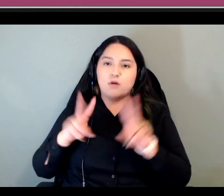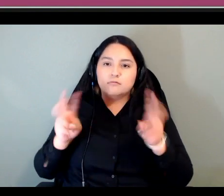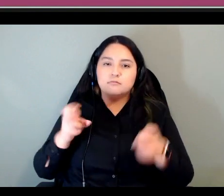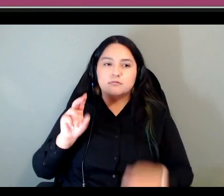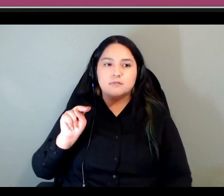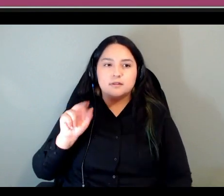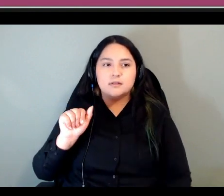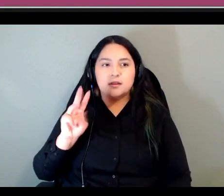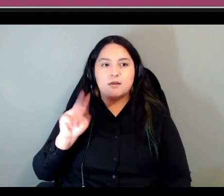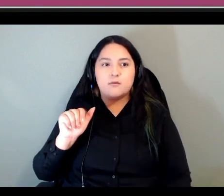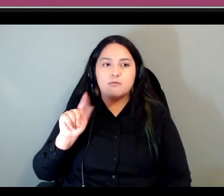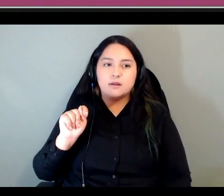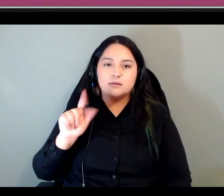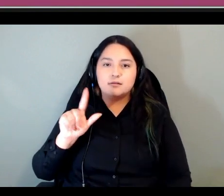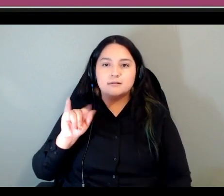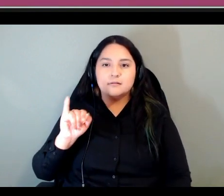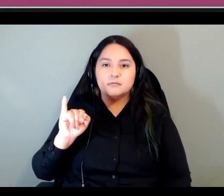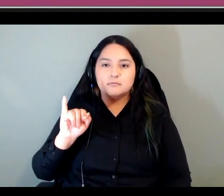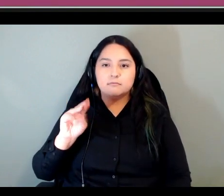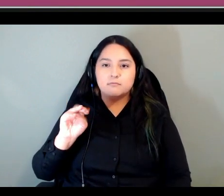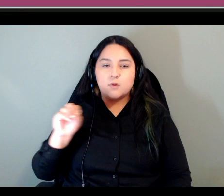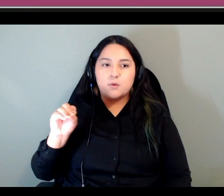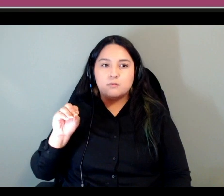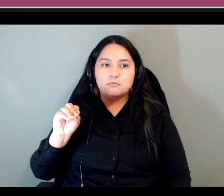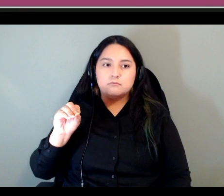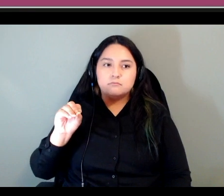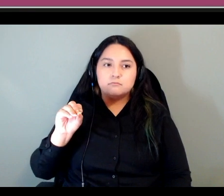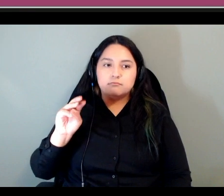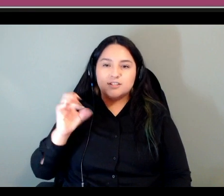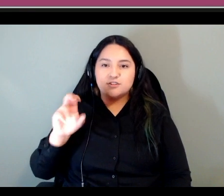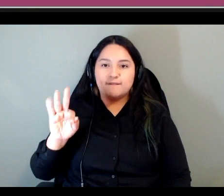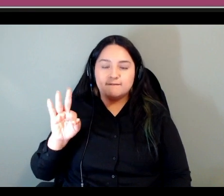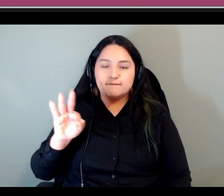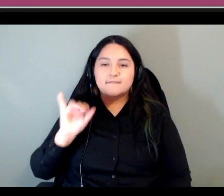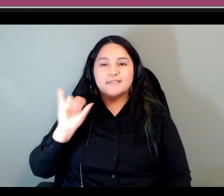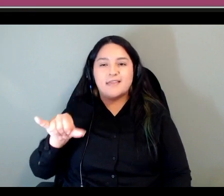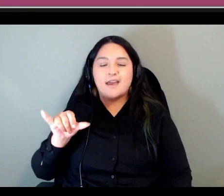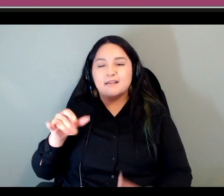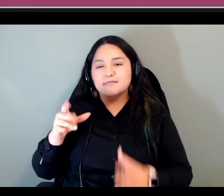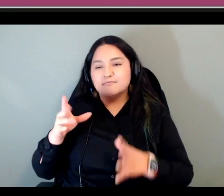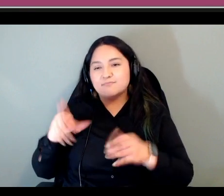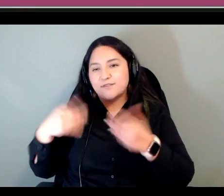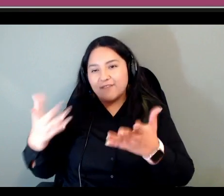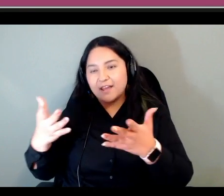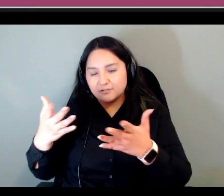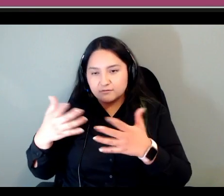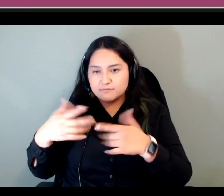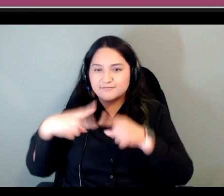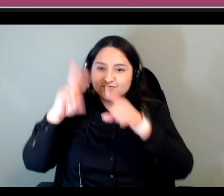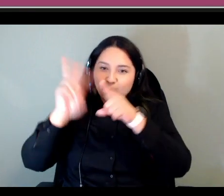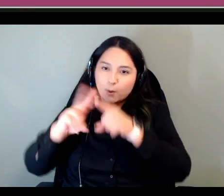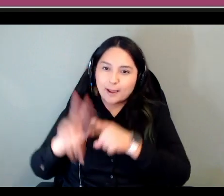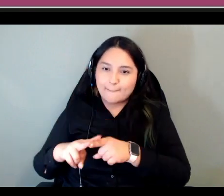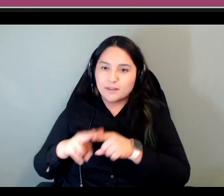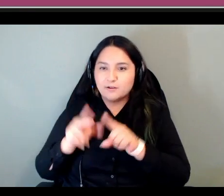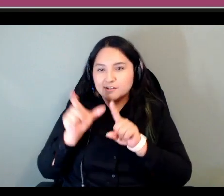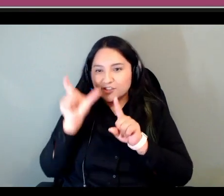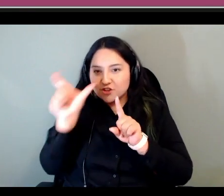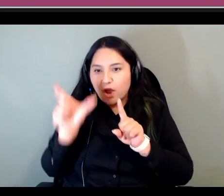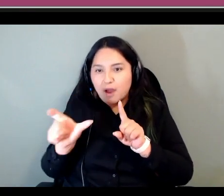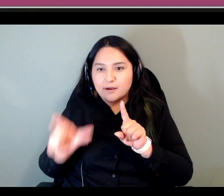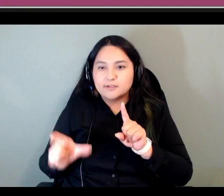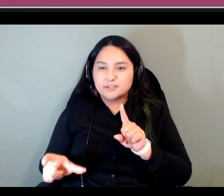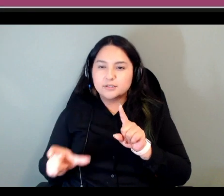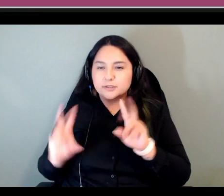basically introduces vocabulary language chunks more in a sense. Which means,